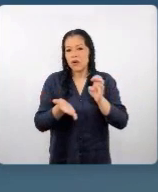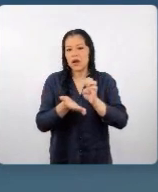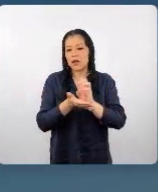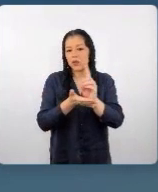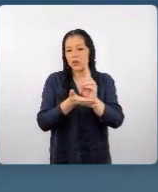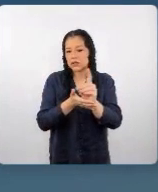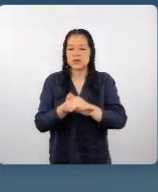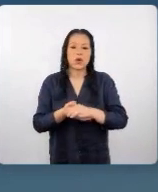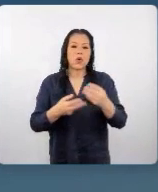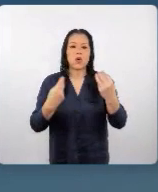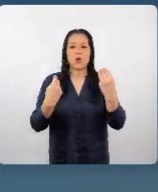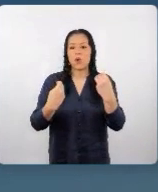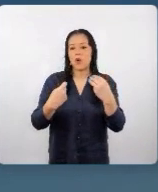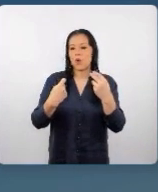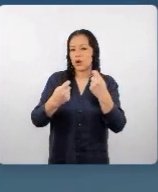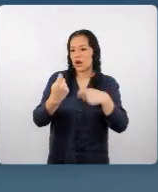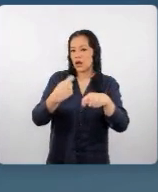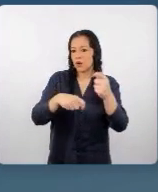travel,